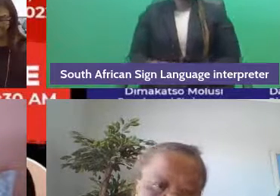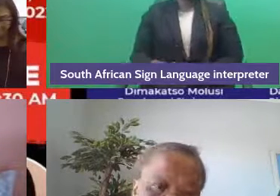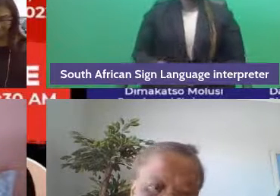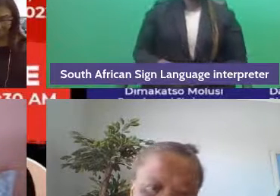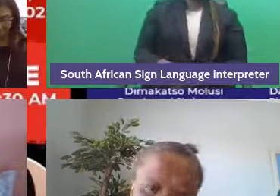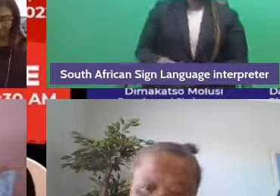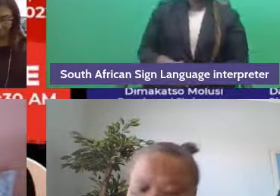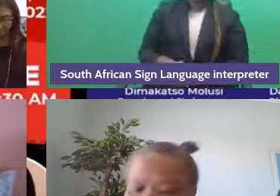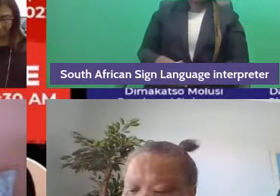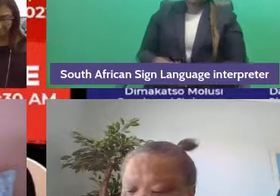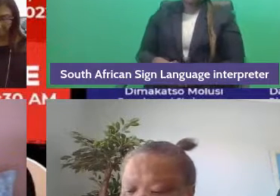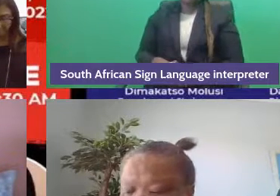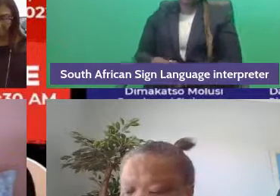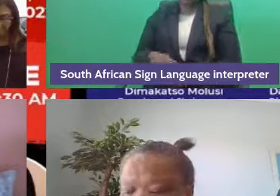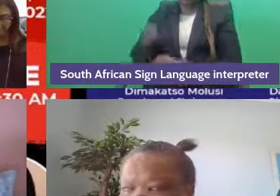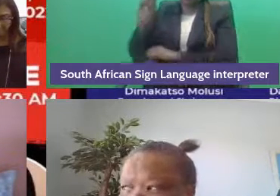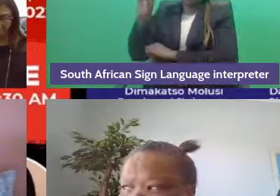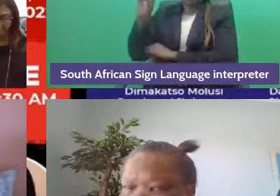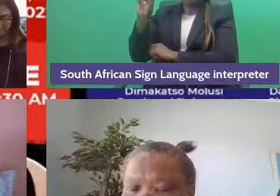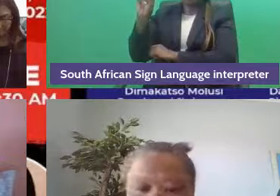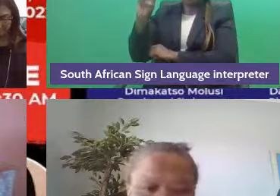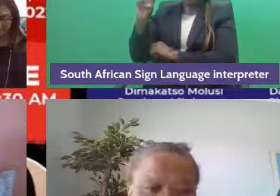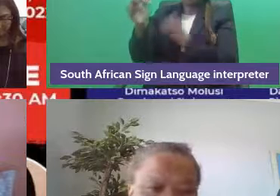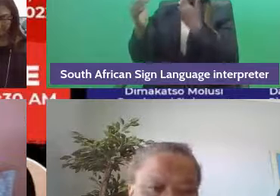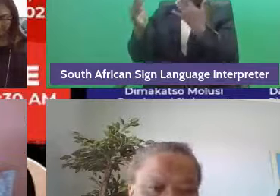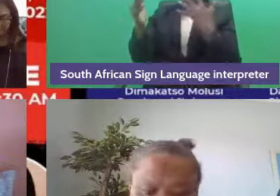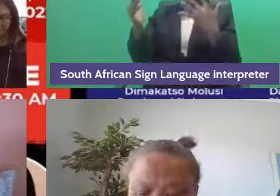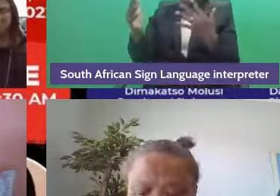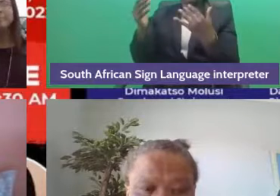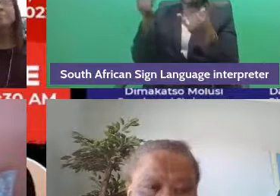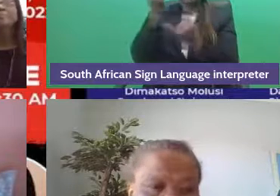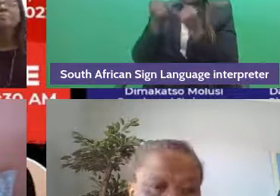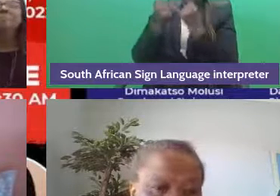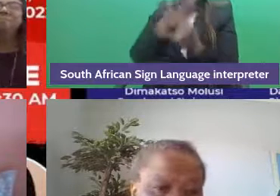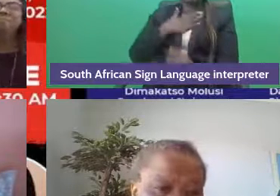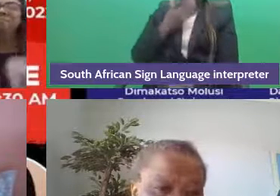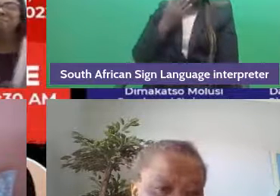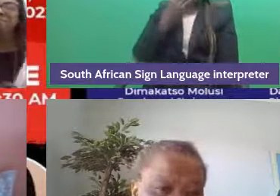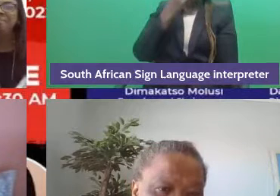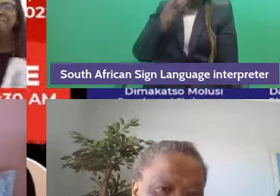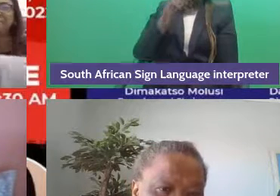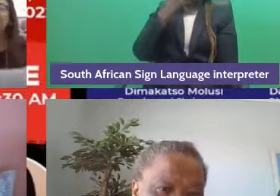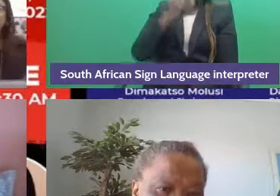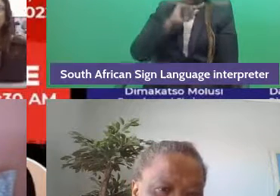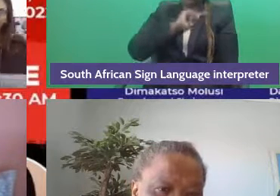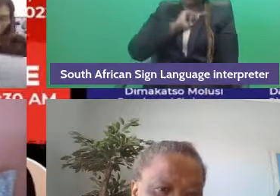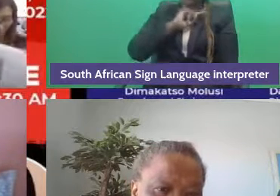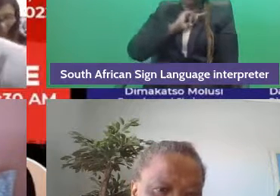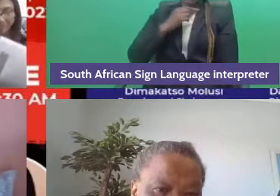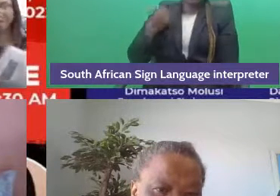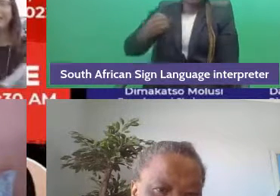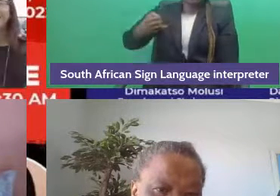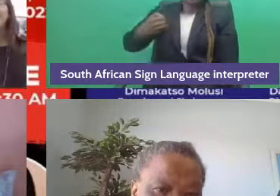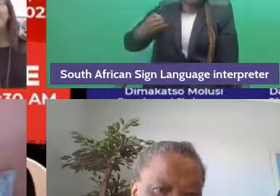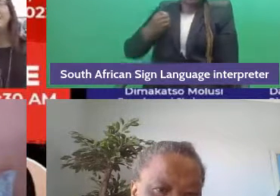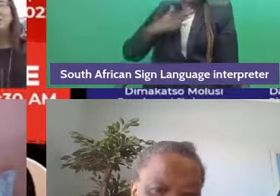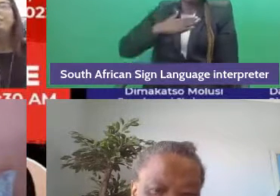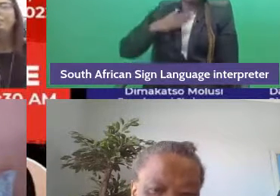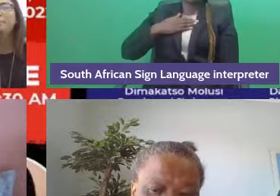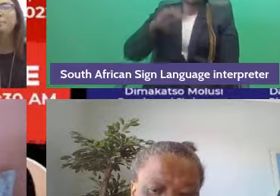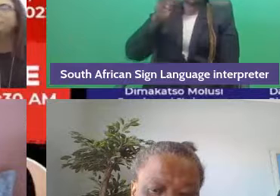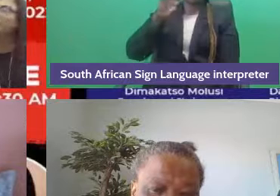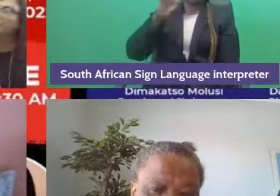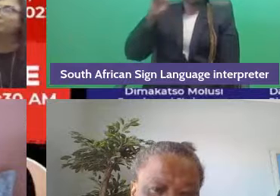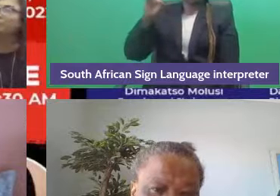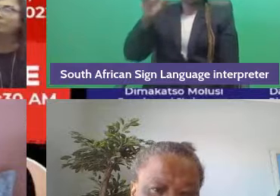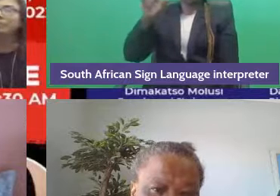And just to explain that my sign name is Dale because my surname is Wolf. When I